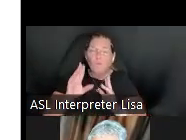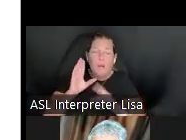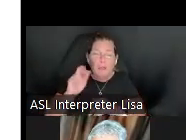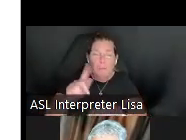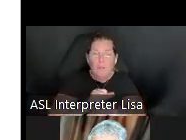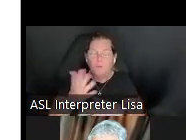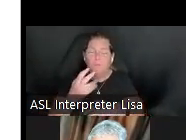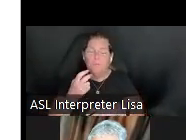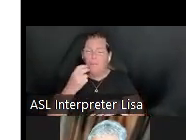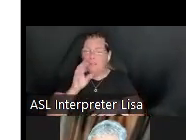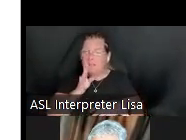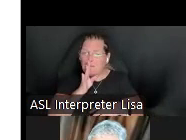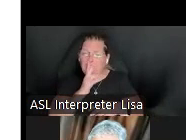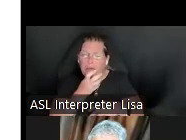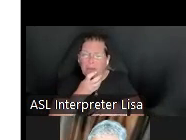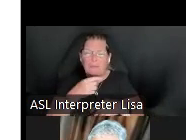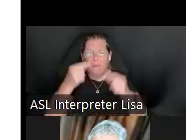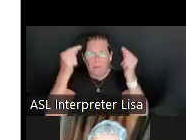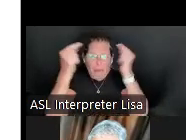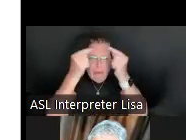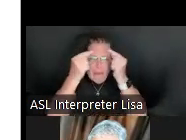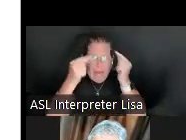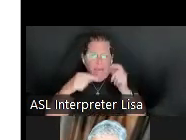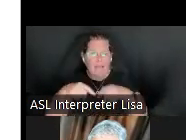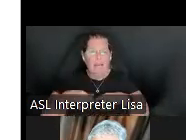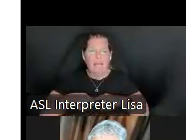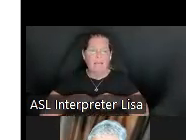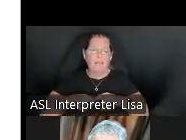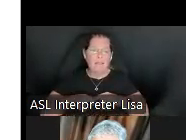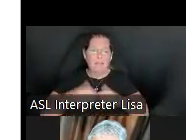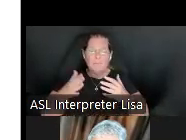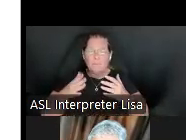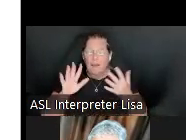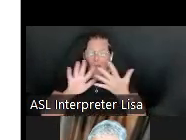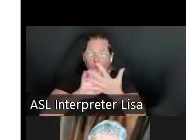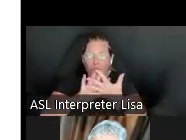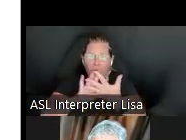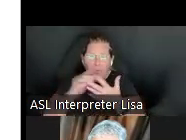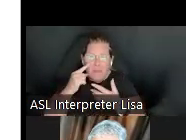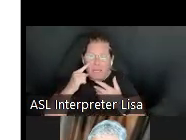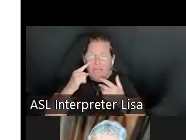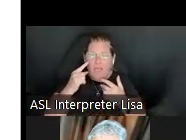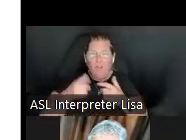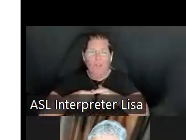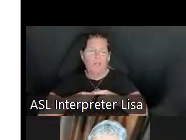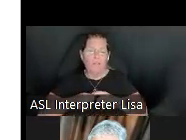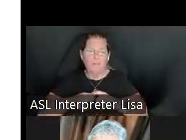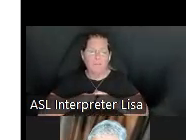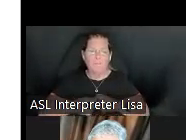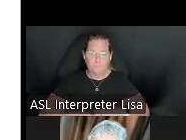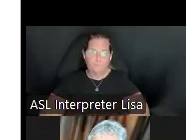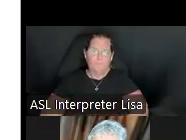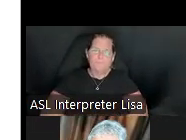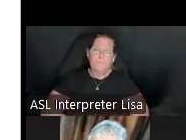speech, blurred vision, headaches. And we'll be getting into a little bit more detail on some of these issues as well. You can go on to the next